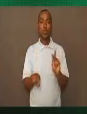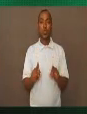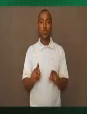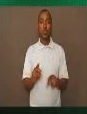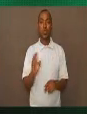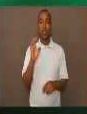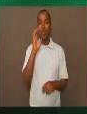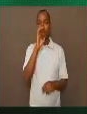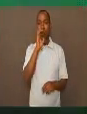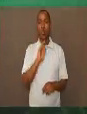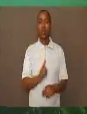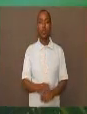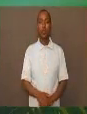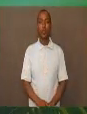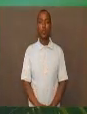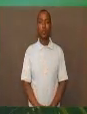in our country.